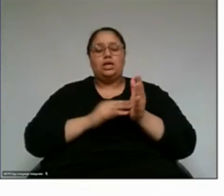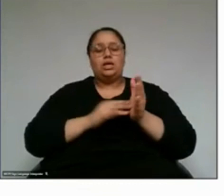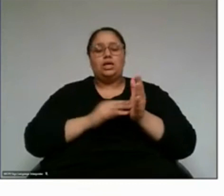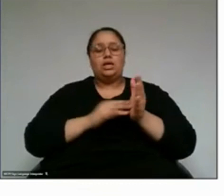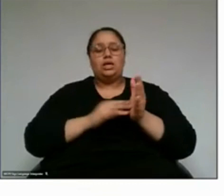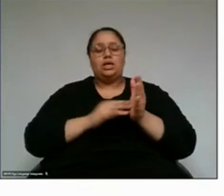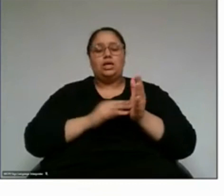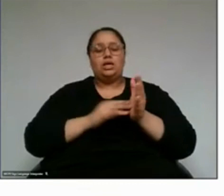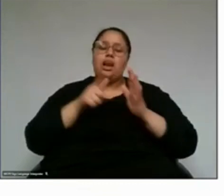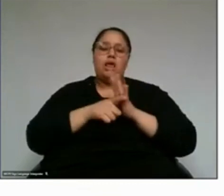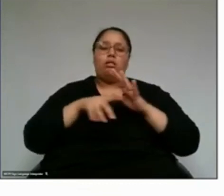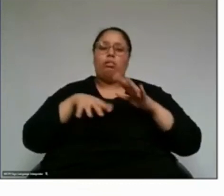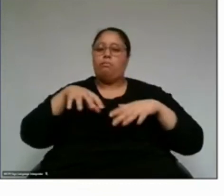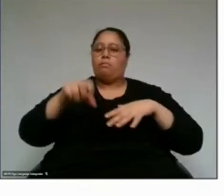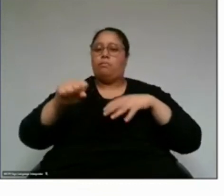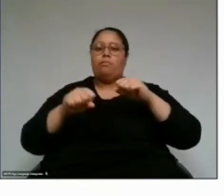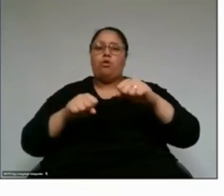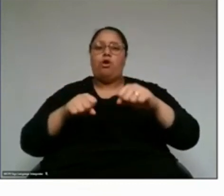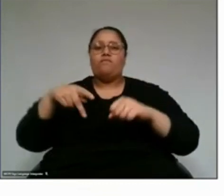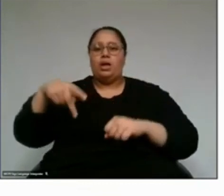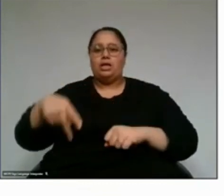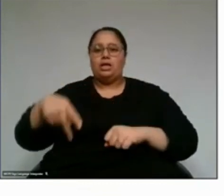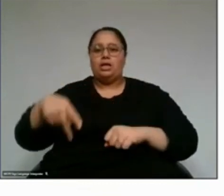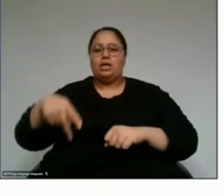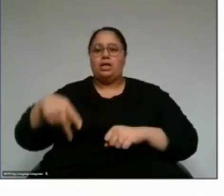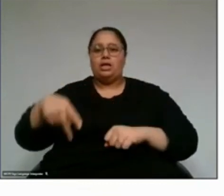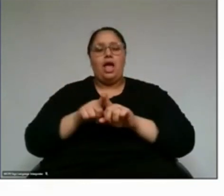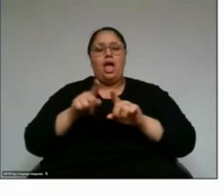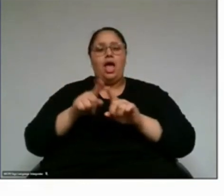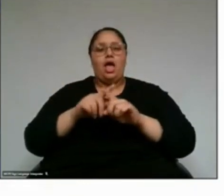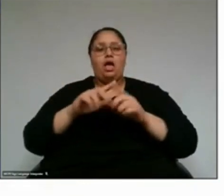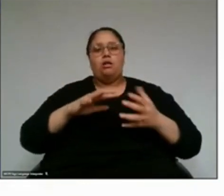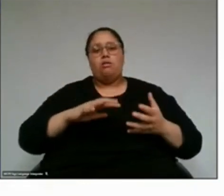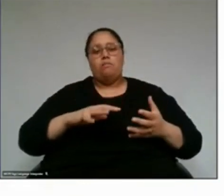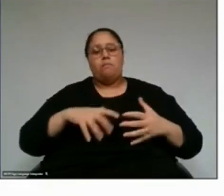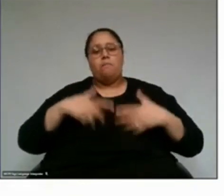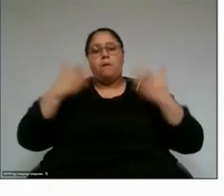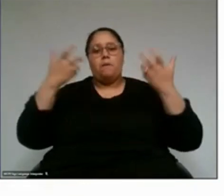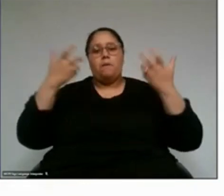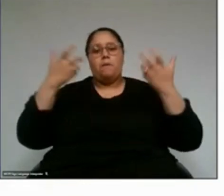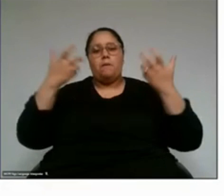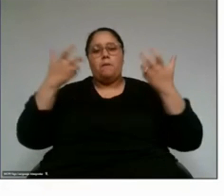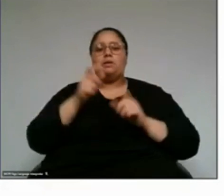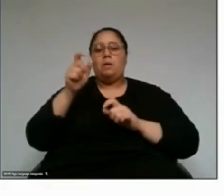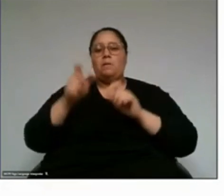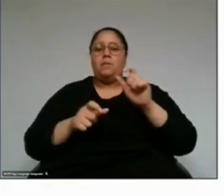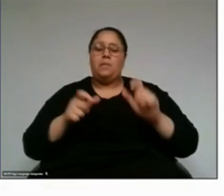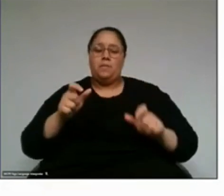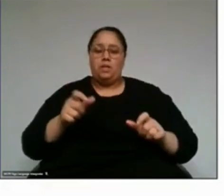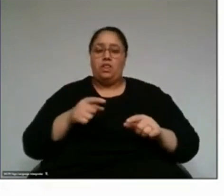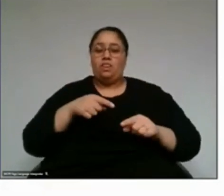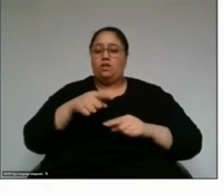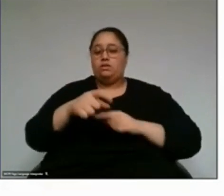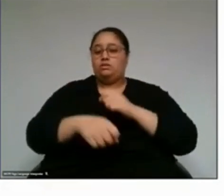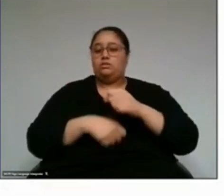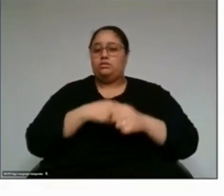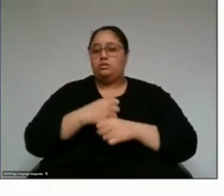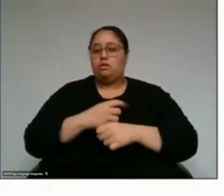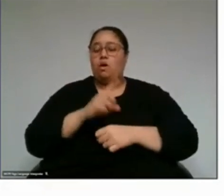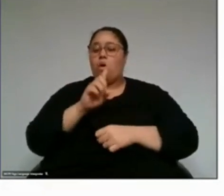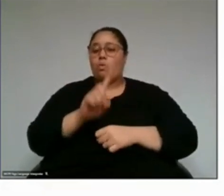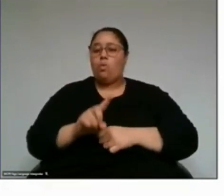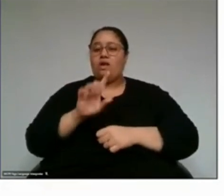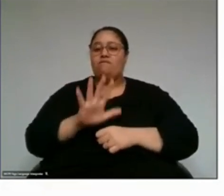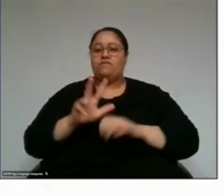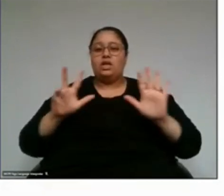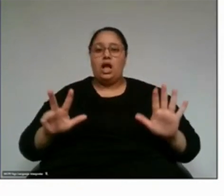occupation of Palestinian territories and aggression against innocent people. In fact, in this year alone,